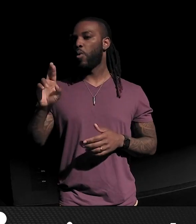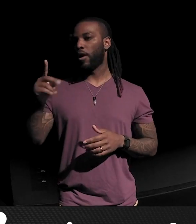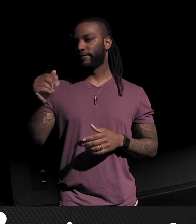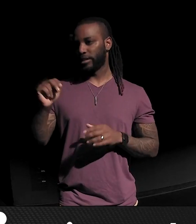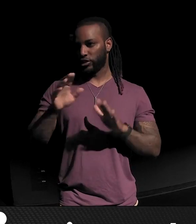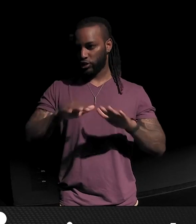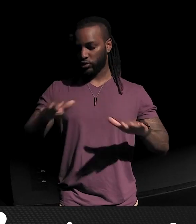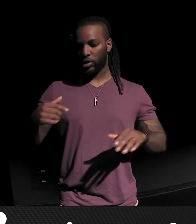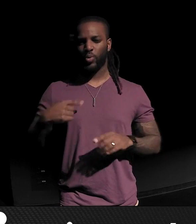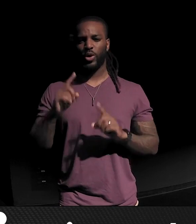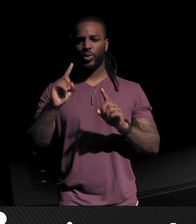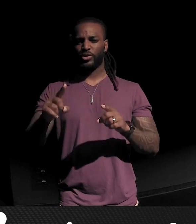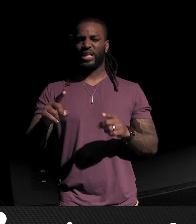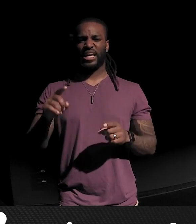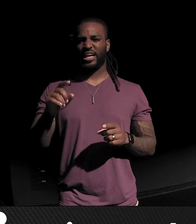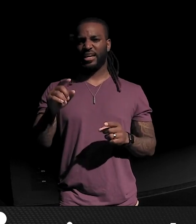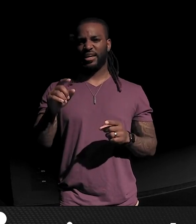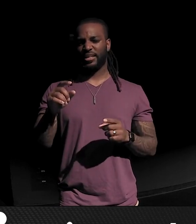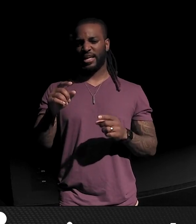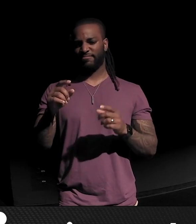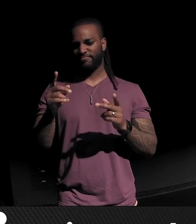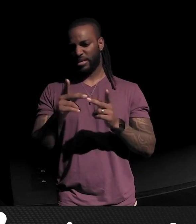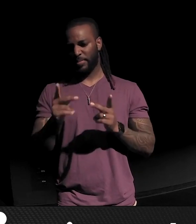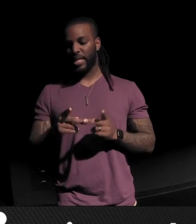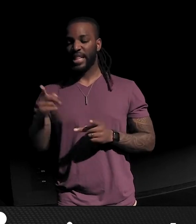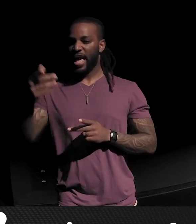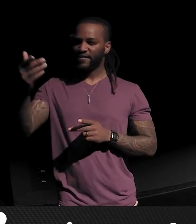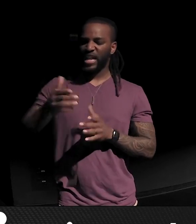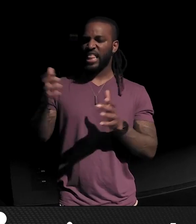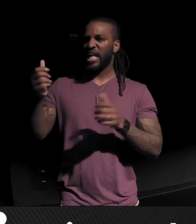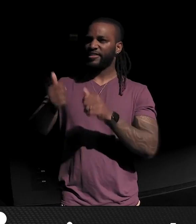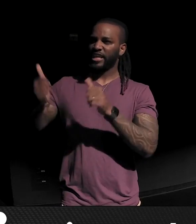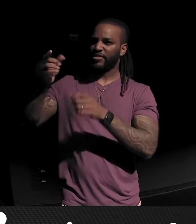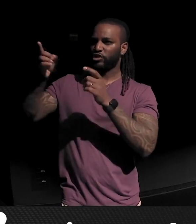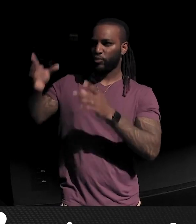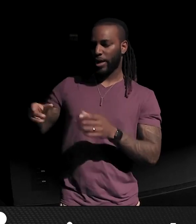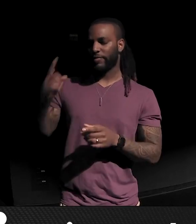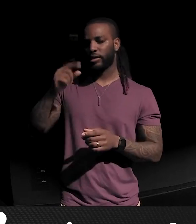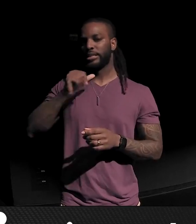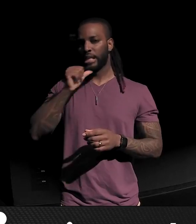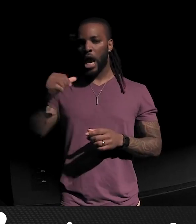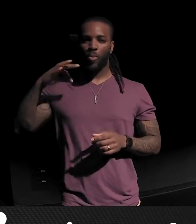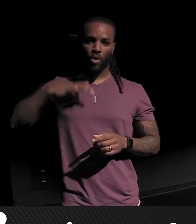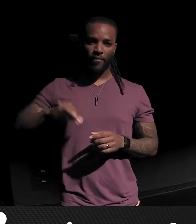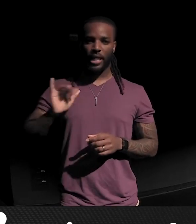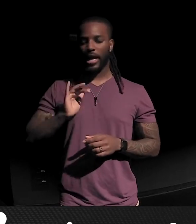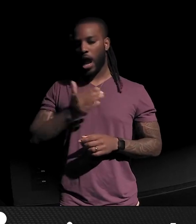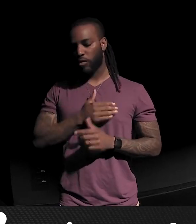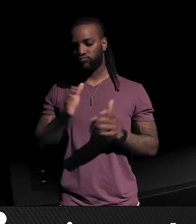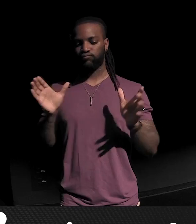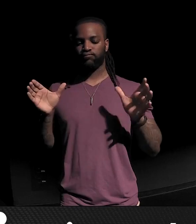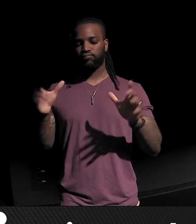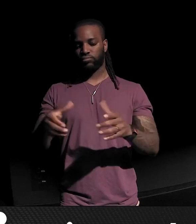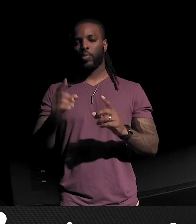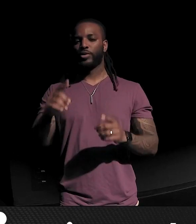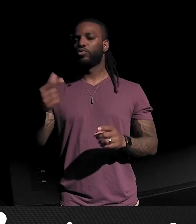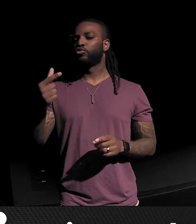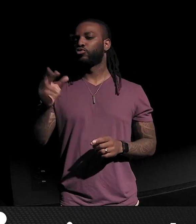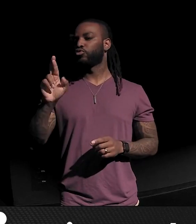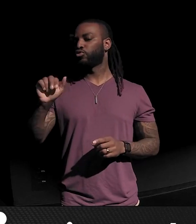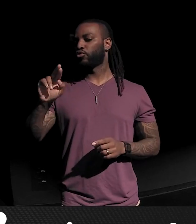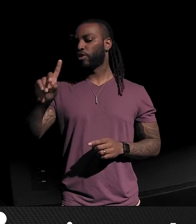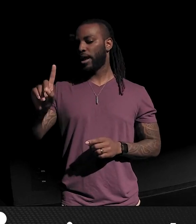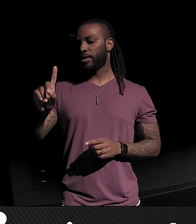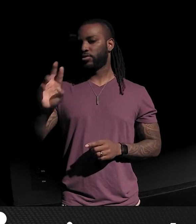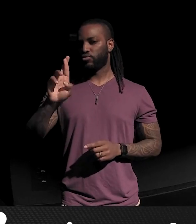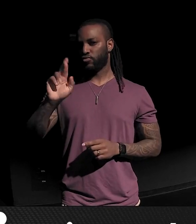a symposium that they invited executive directors of nonprofits like ours to gather together. We were in Grand Rapids, and there was a speaker